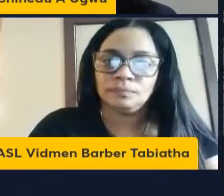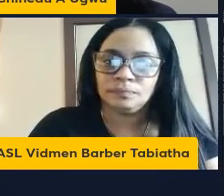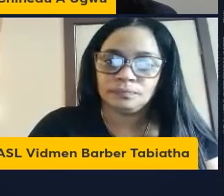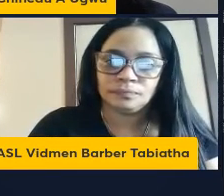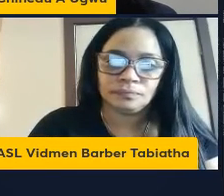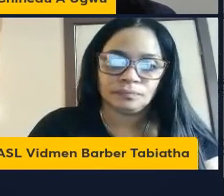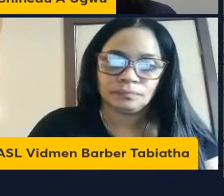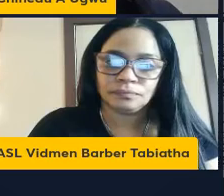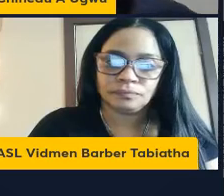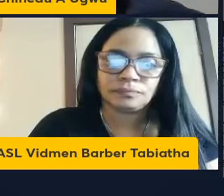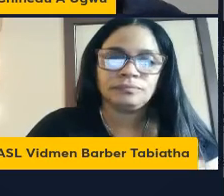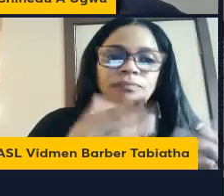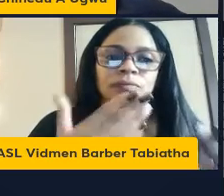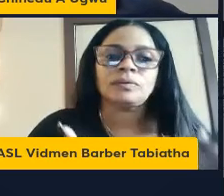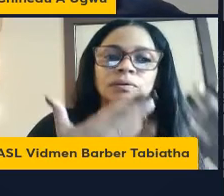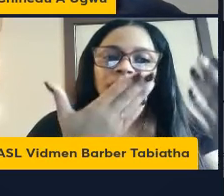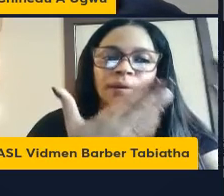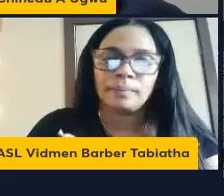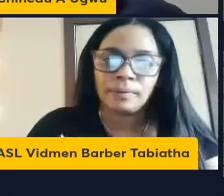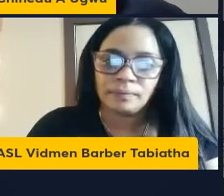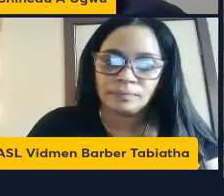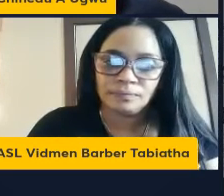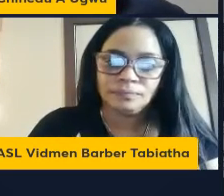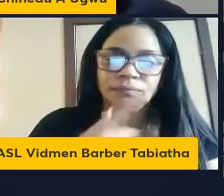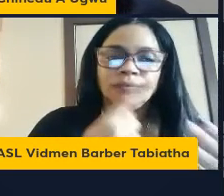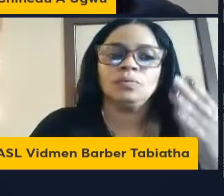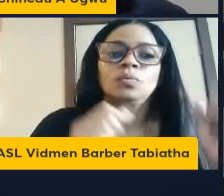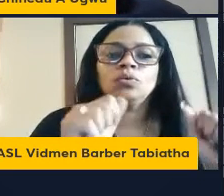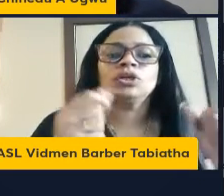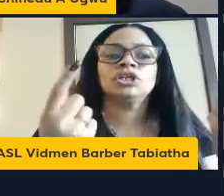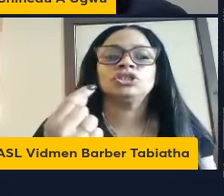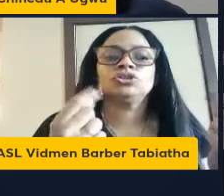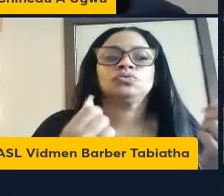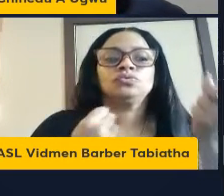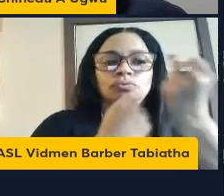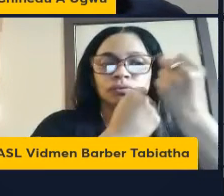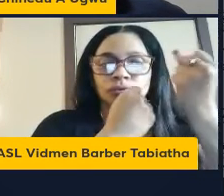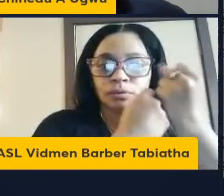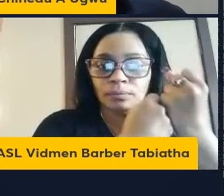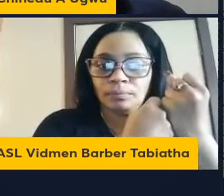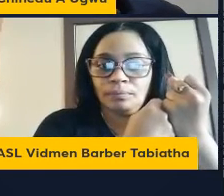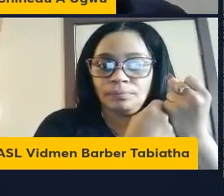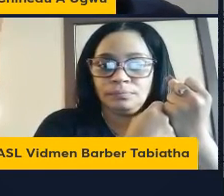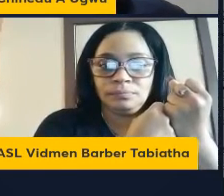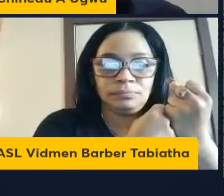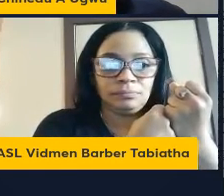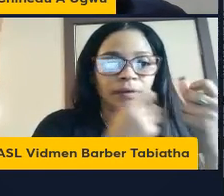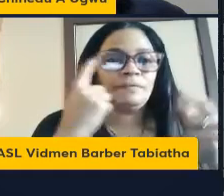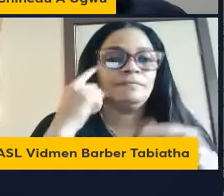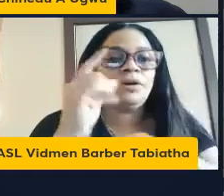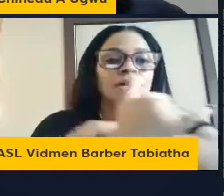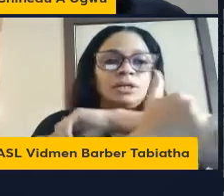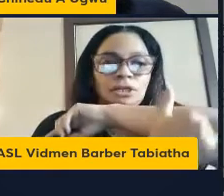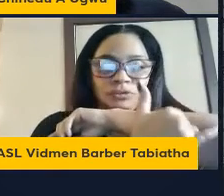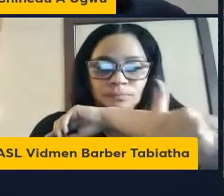provide functional immunological data to support pathogen sequences on the continent.